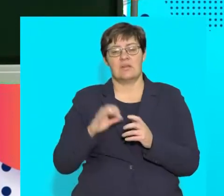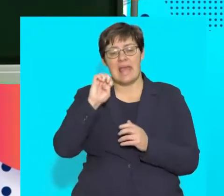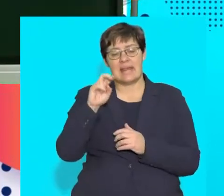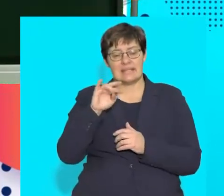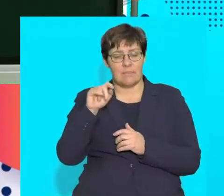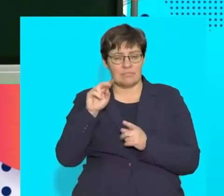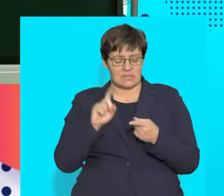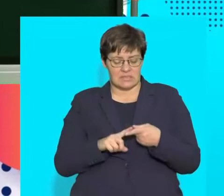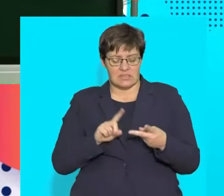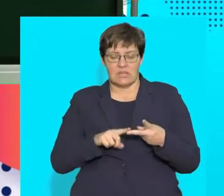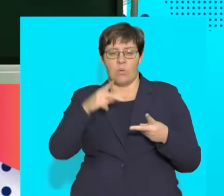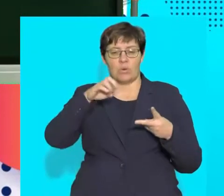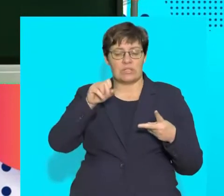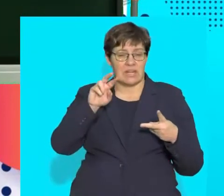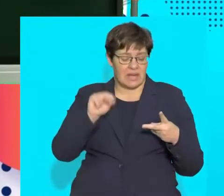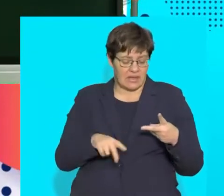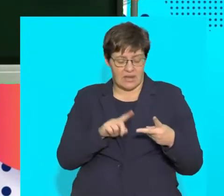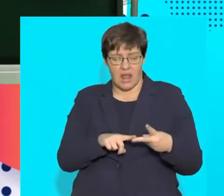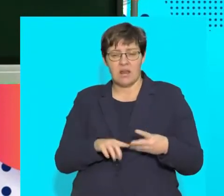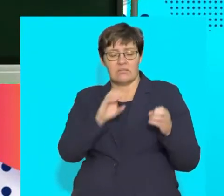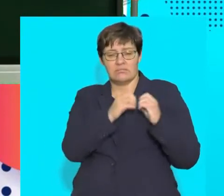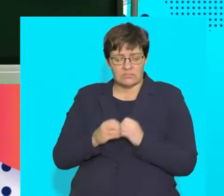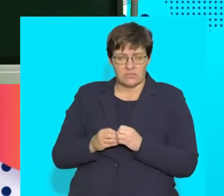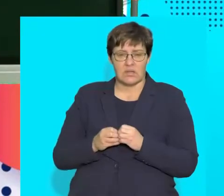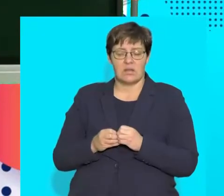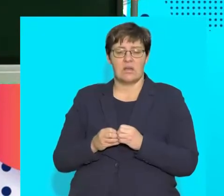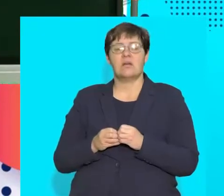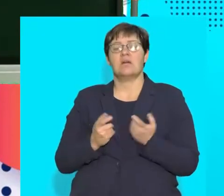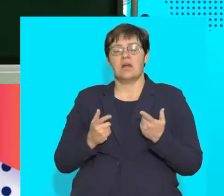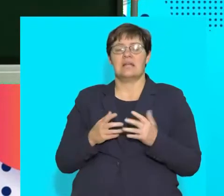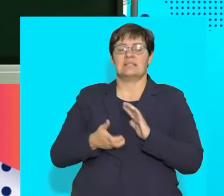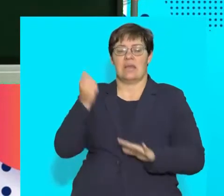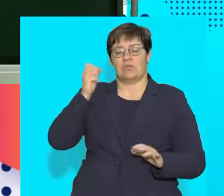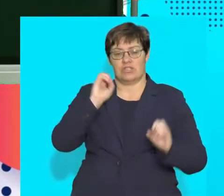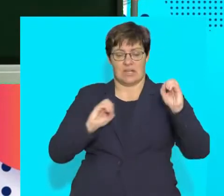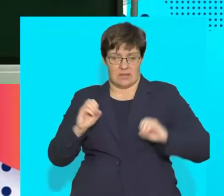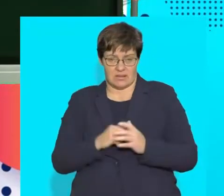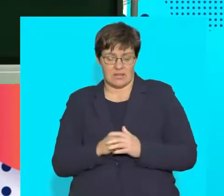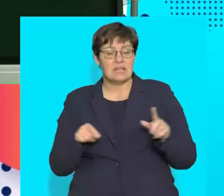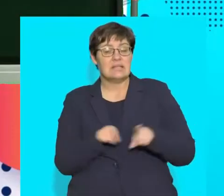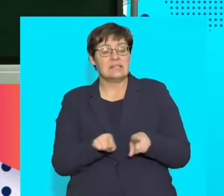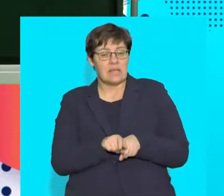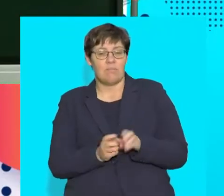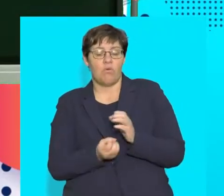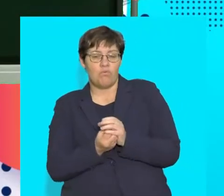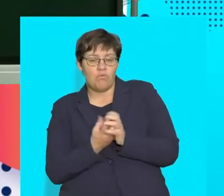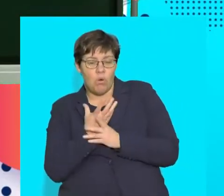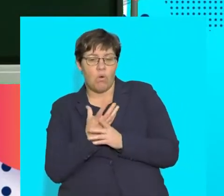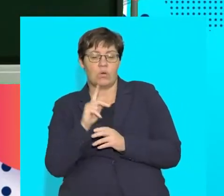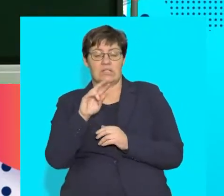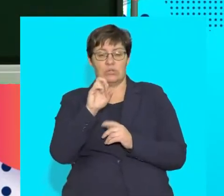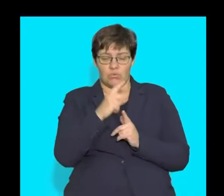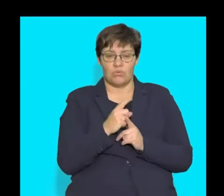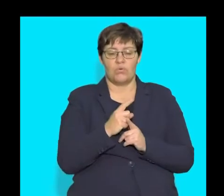enzymes, to form proteins, as well as to repair and restore damaged cells. as well as for the growth of tissue and